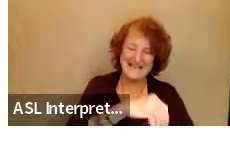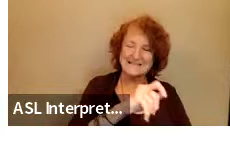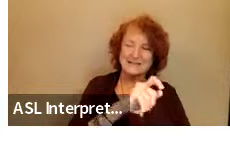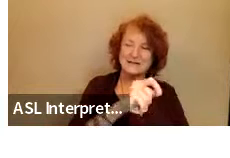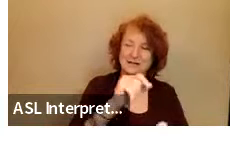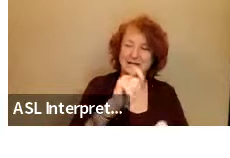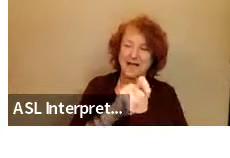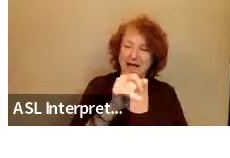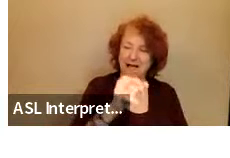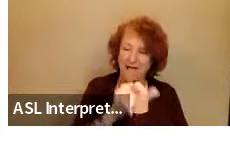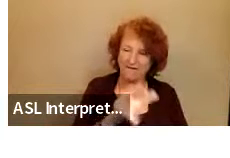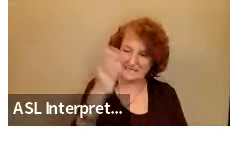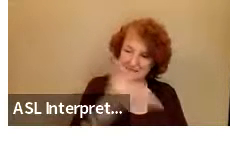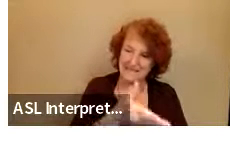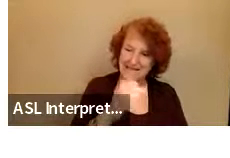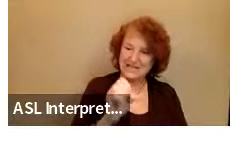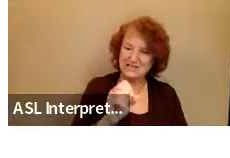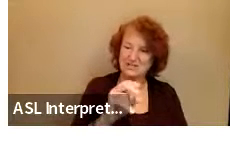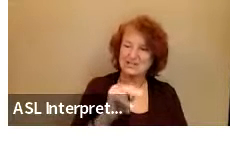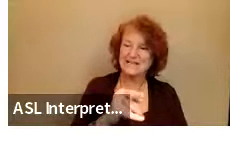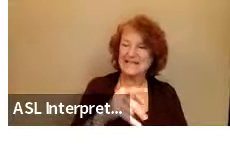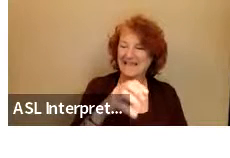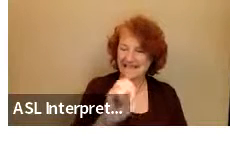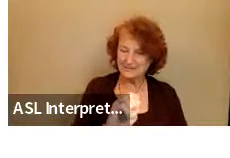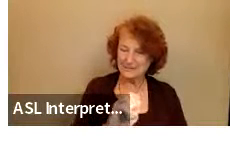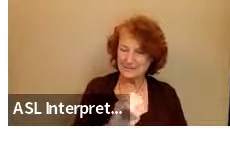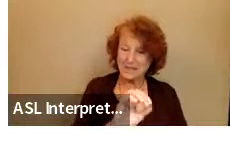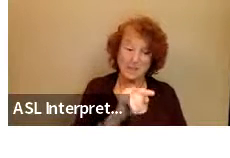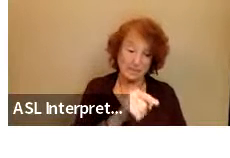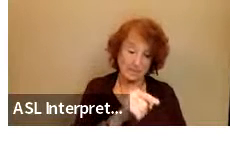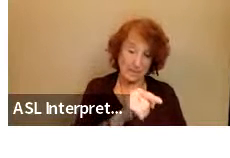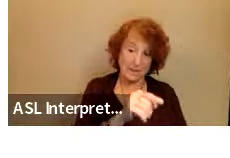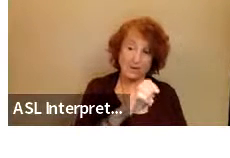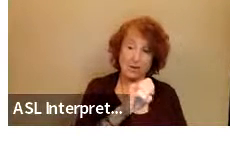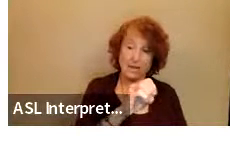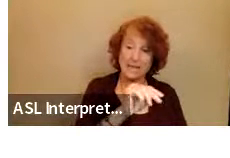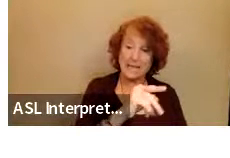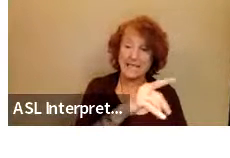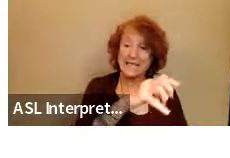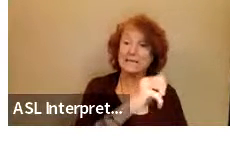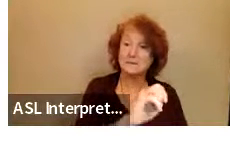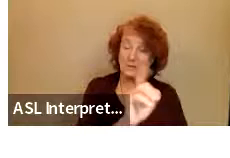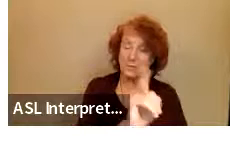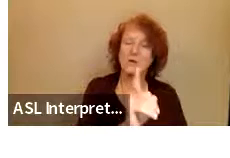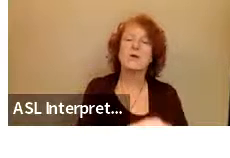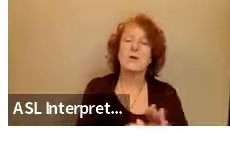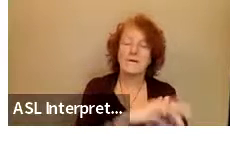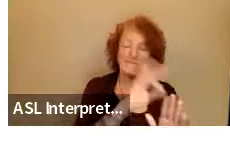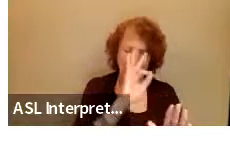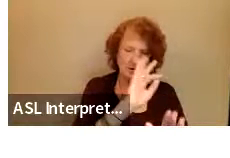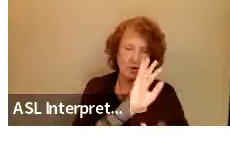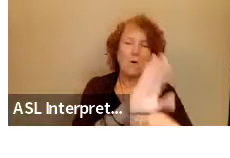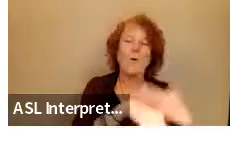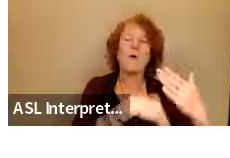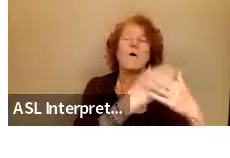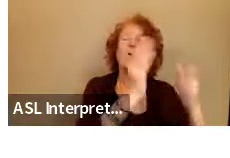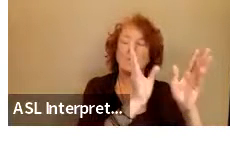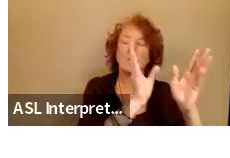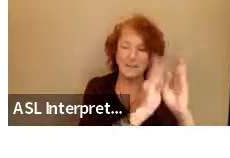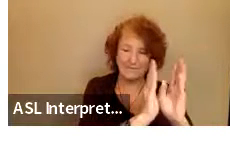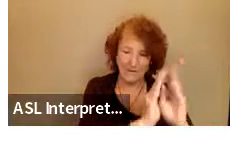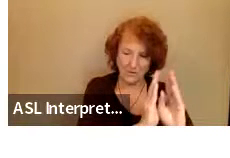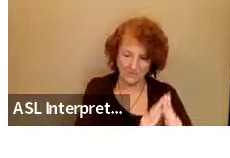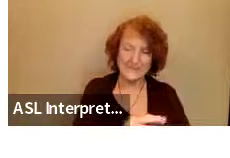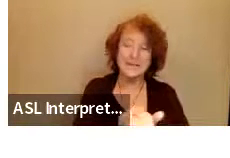NYC.gov/engage portal. The NYC Engage portal is where you can find all DCP meetings as well as other meetings that are